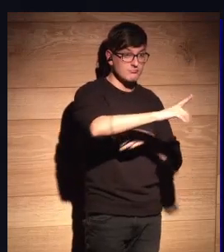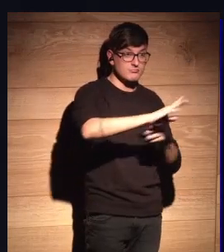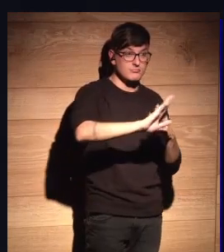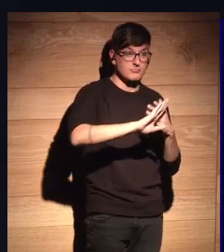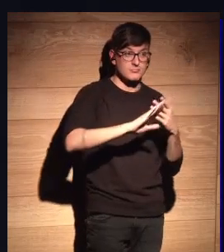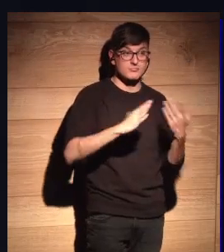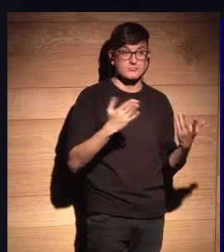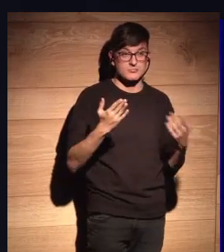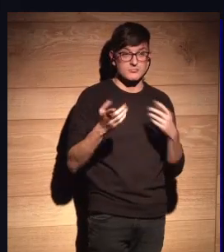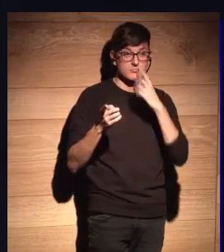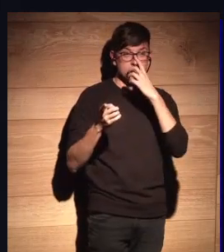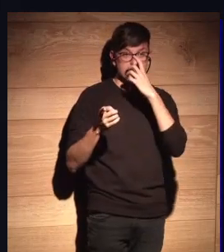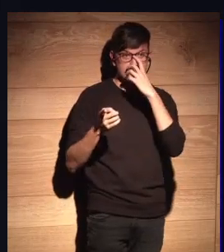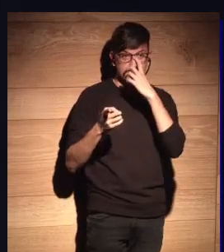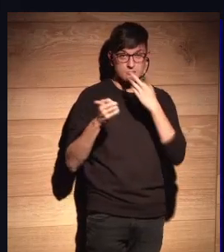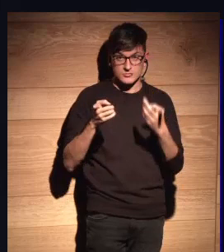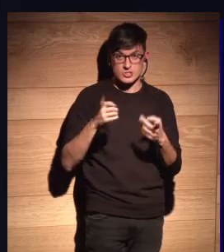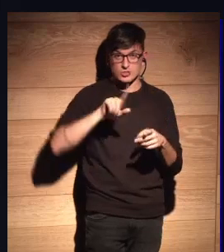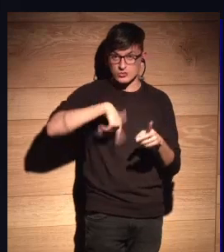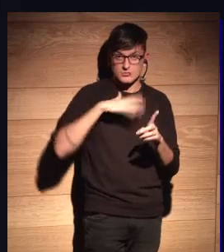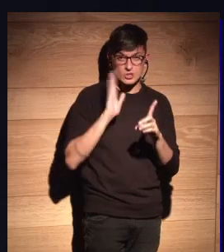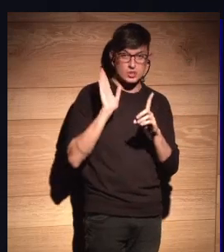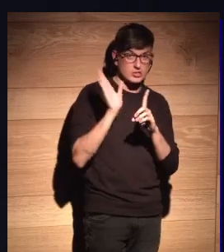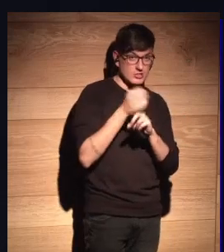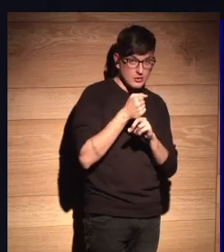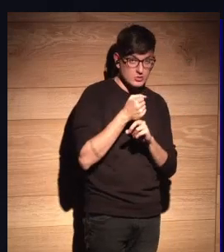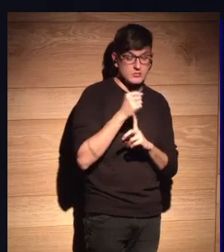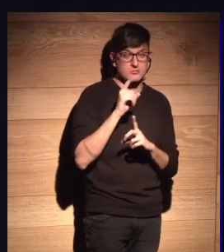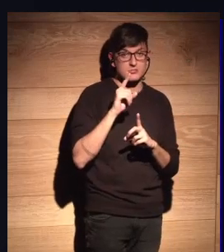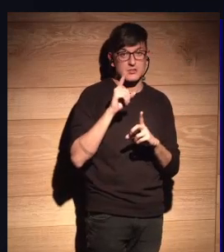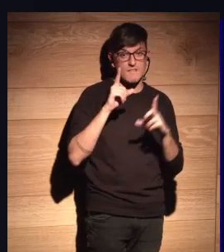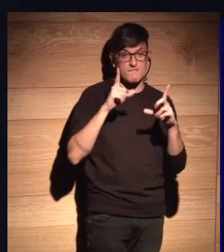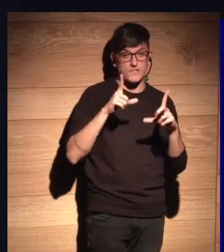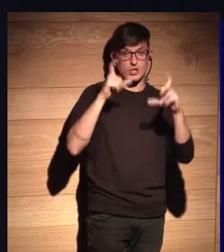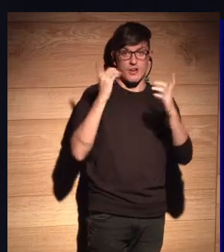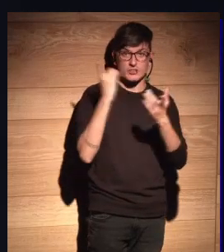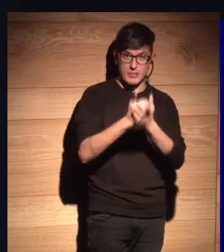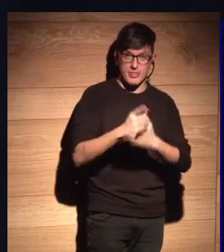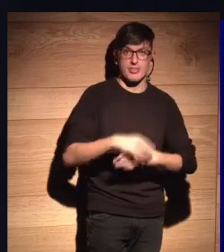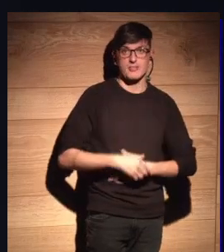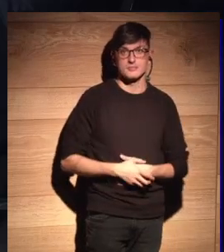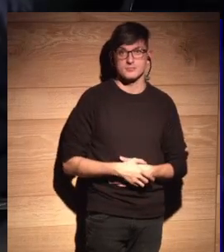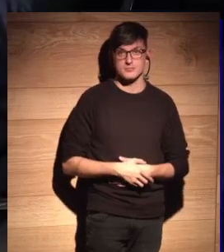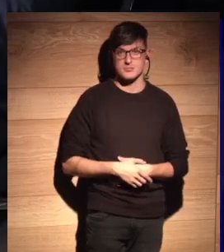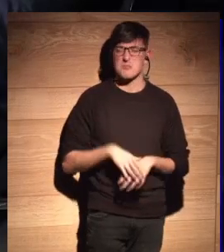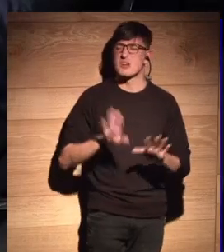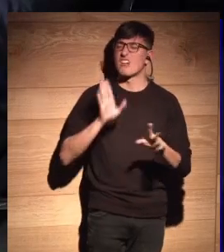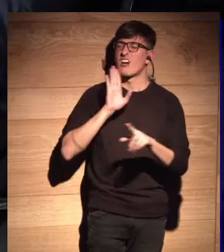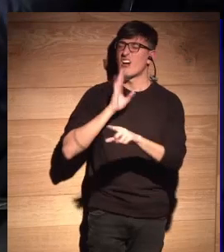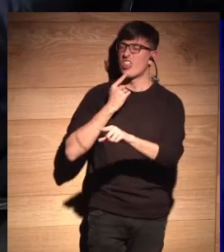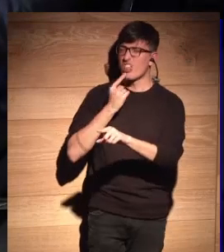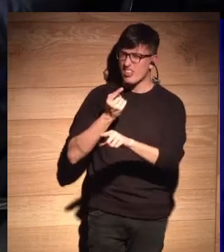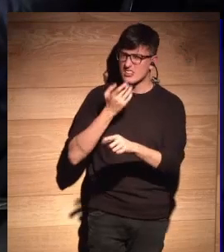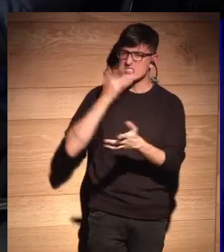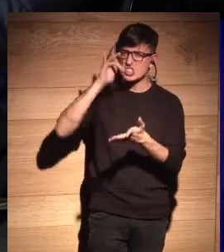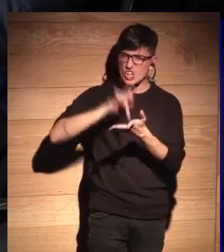photographed her again. But you said, when I remember well, you said that when you found her after